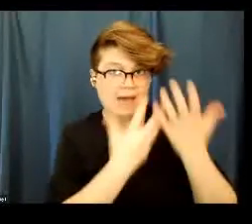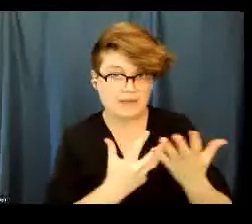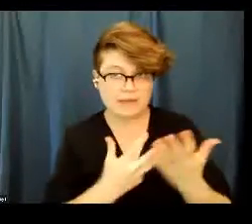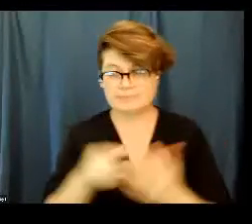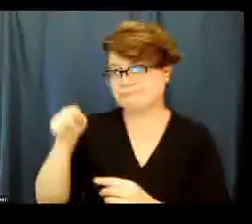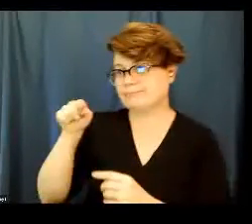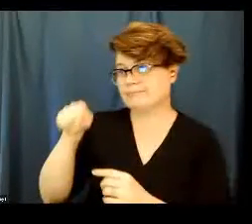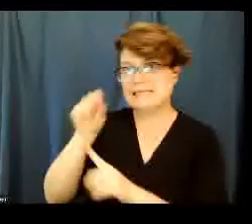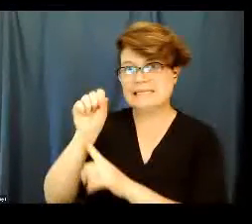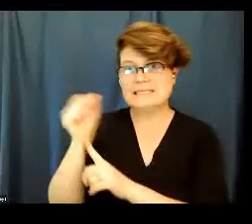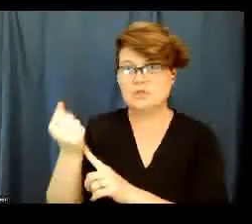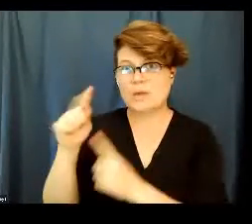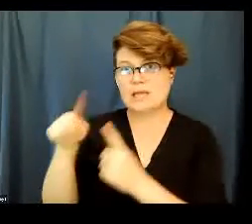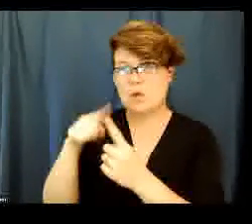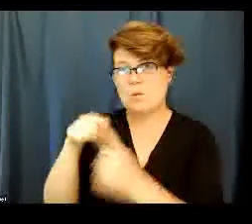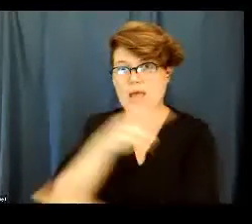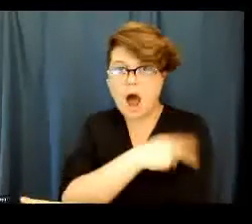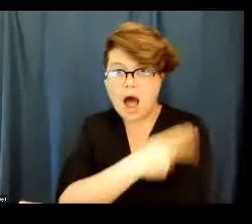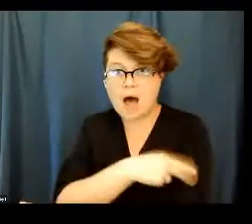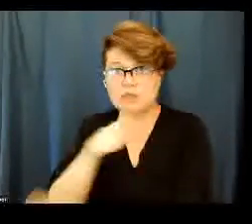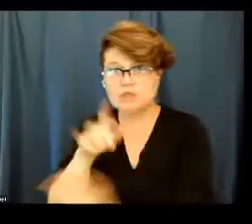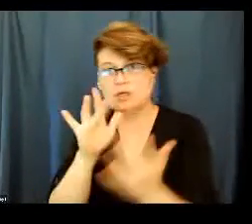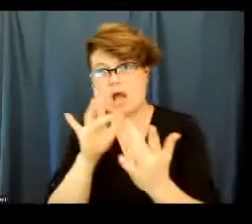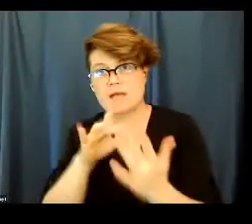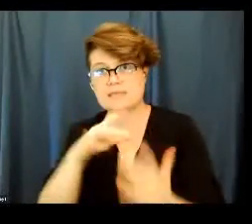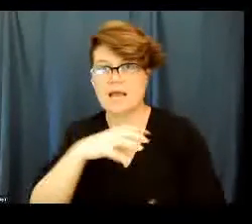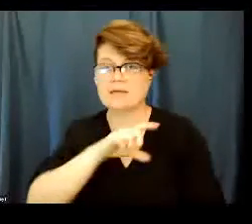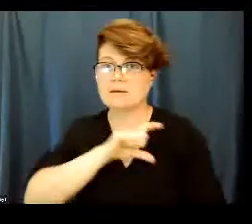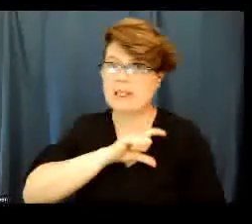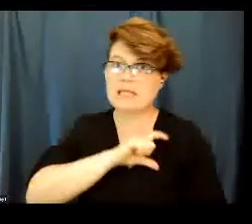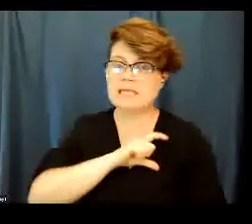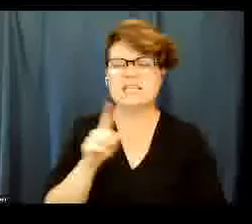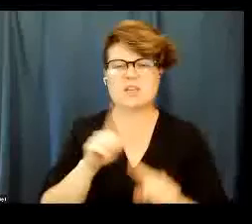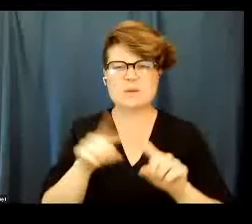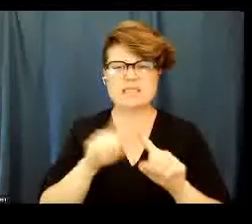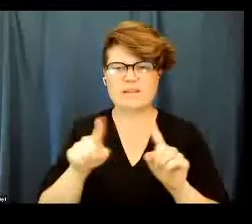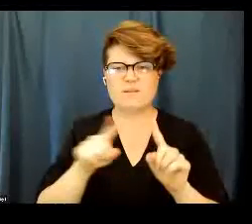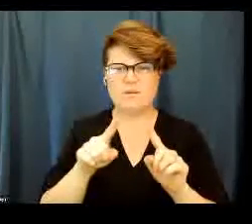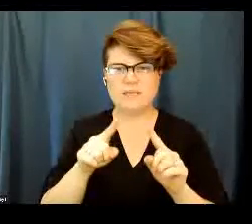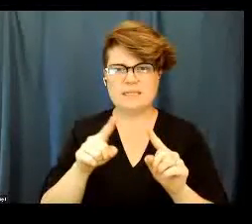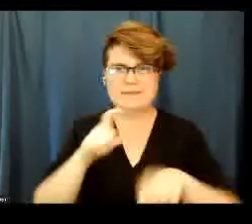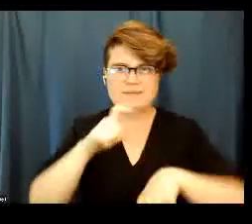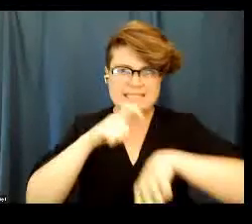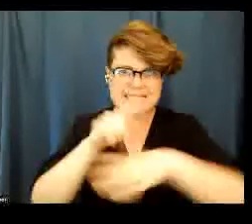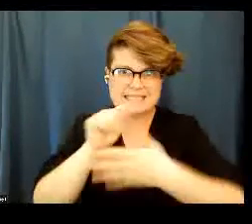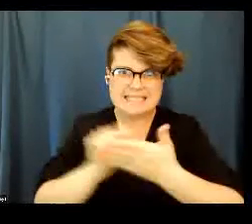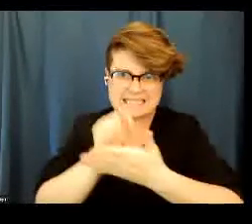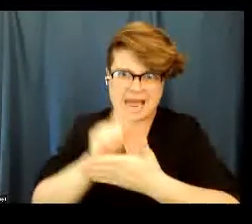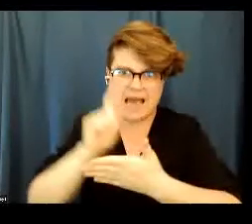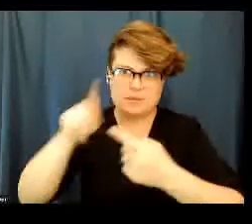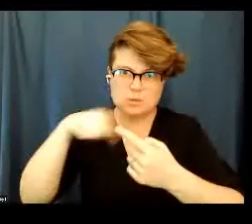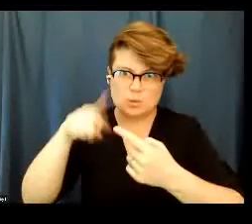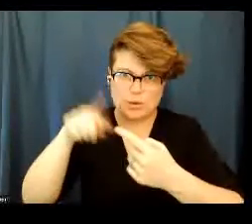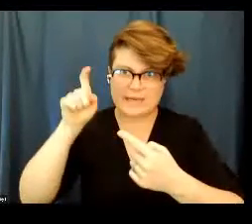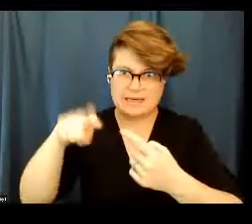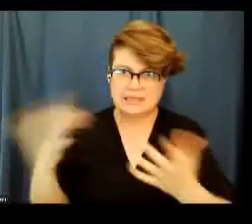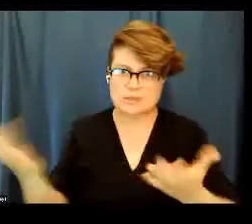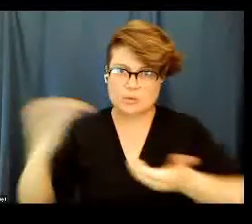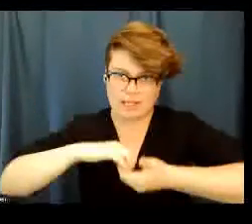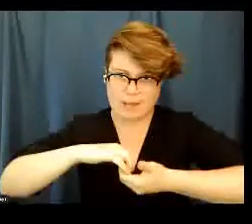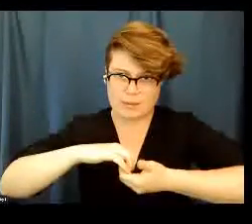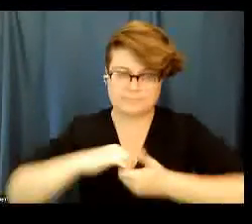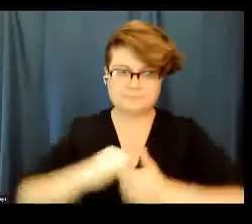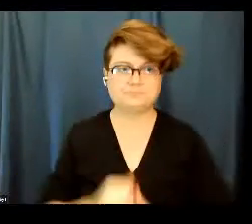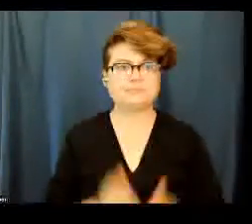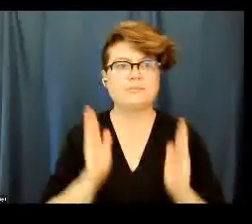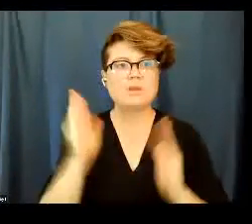should contact law enforcement, right? Different points of collaboration like that. It's going to have the confidentiality considerations